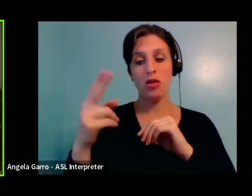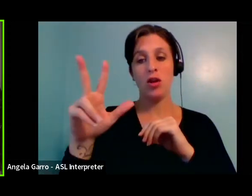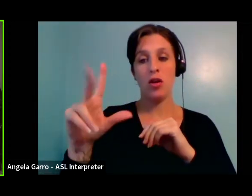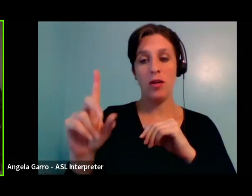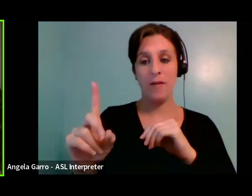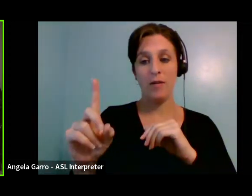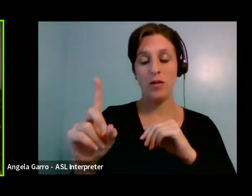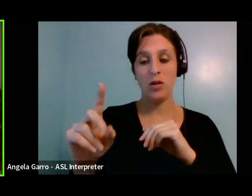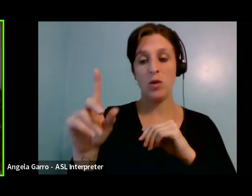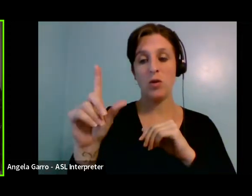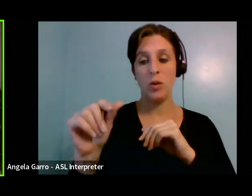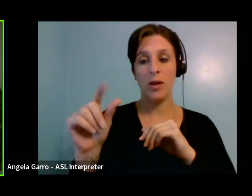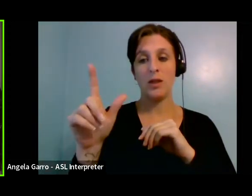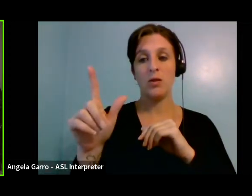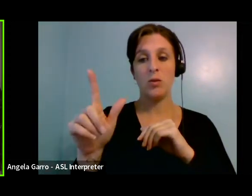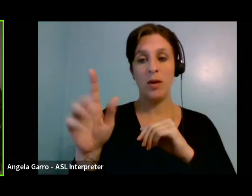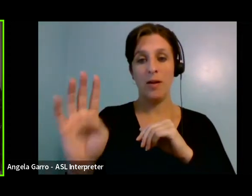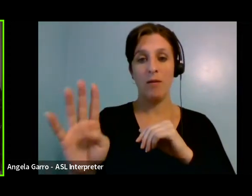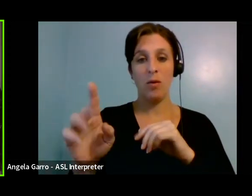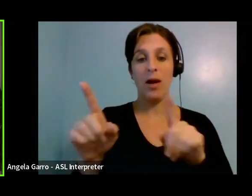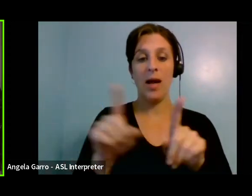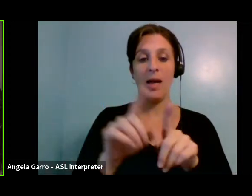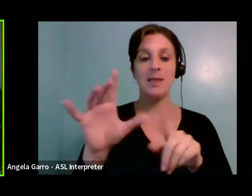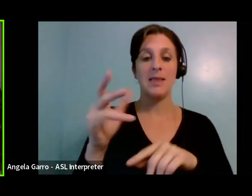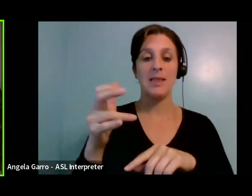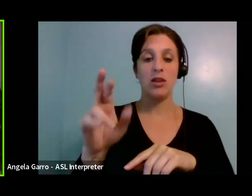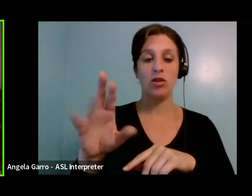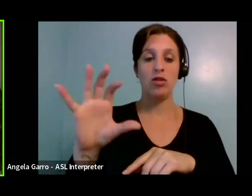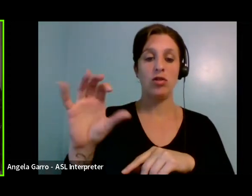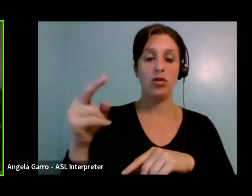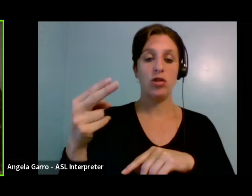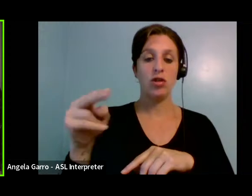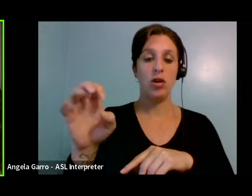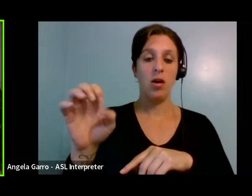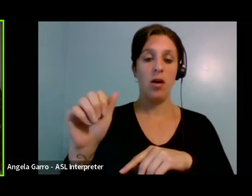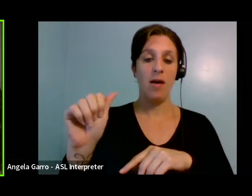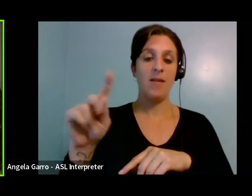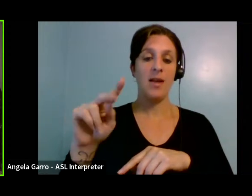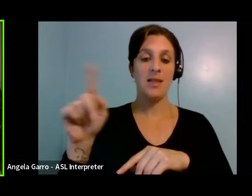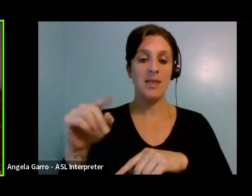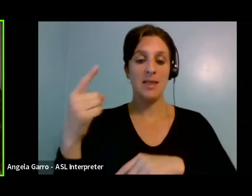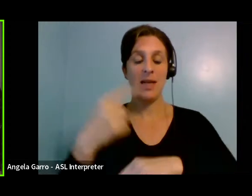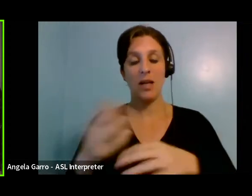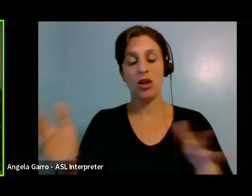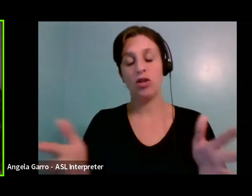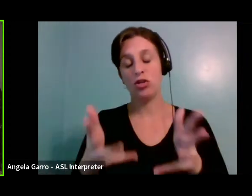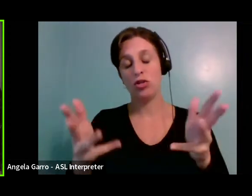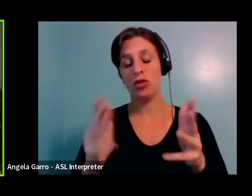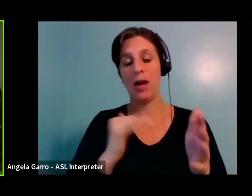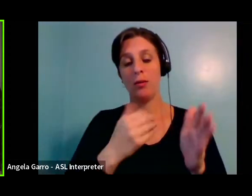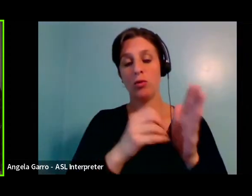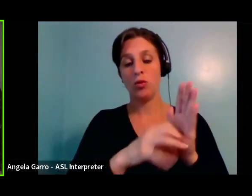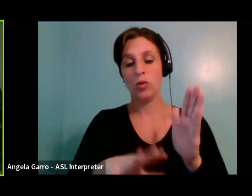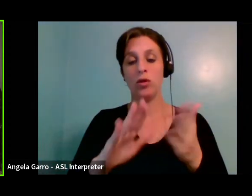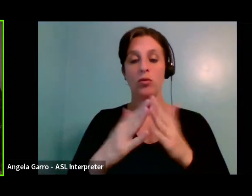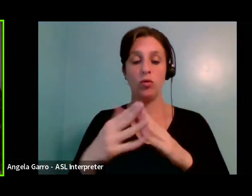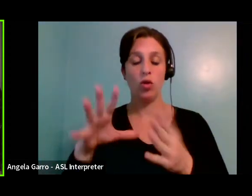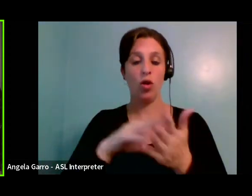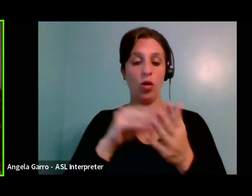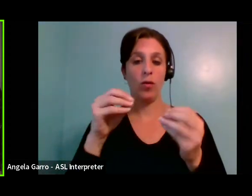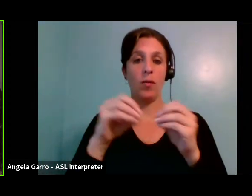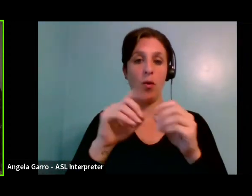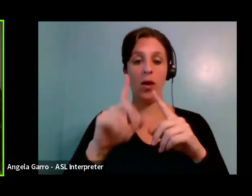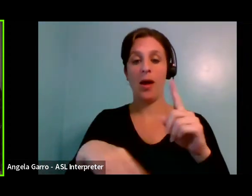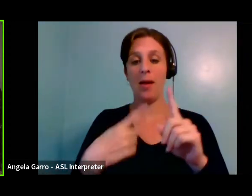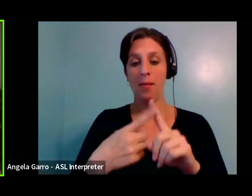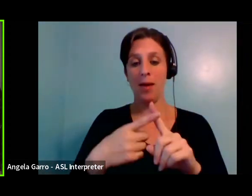31st, 2024 as Cesar Chavez Day and encourage our students and community to learn more about Chavez's